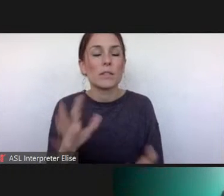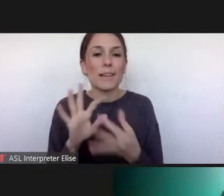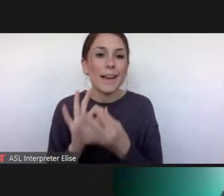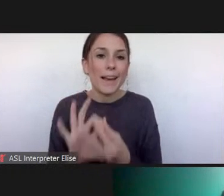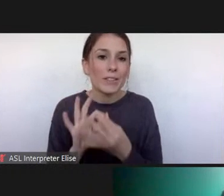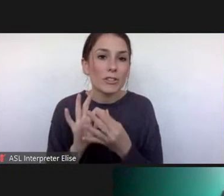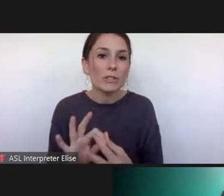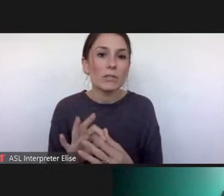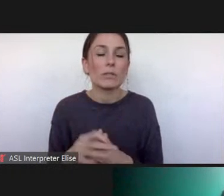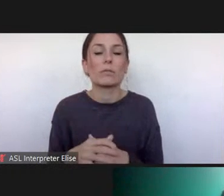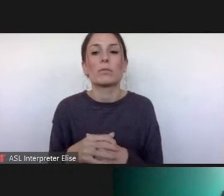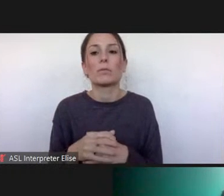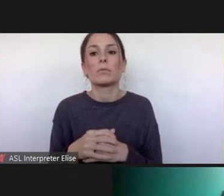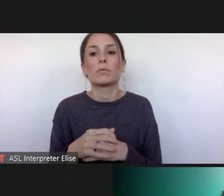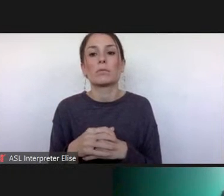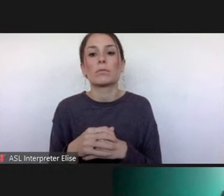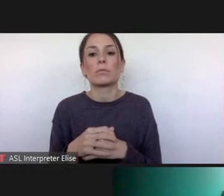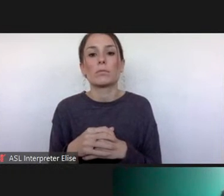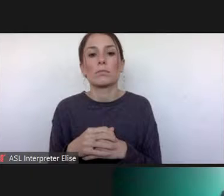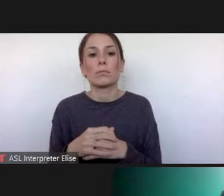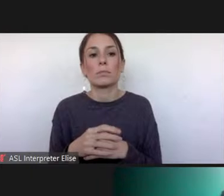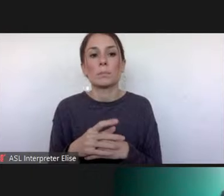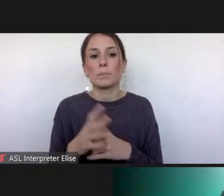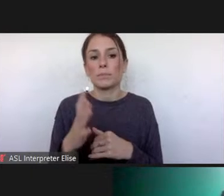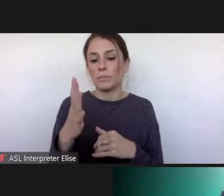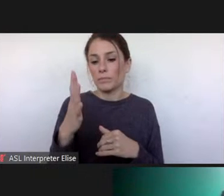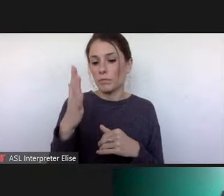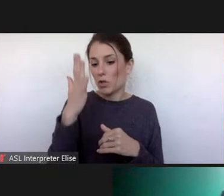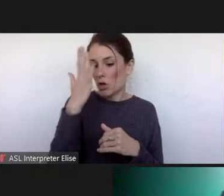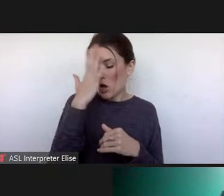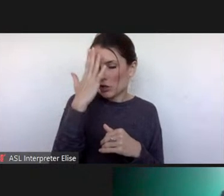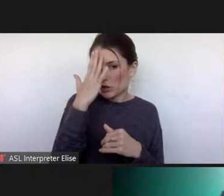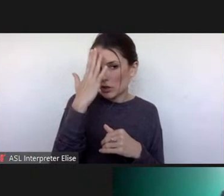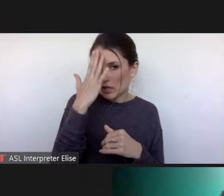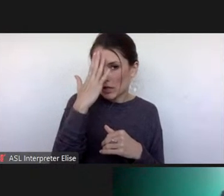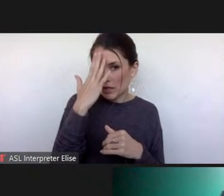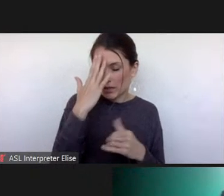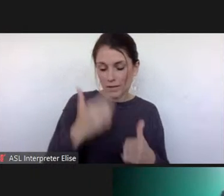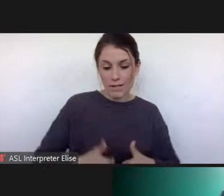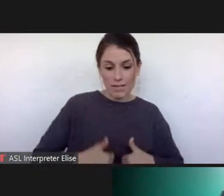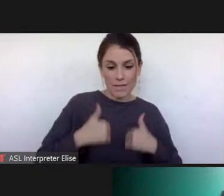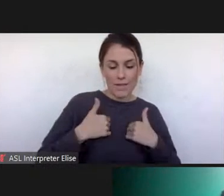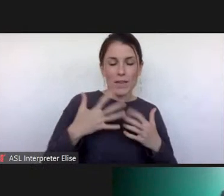connections, living knowledges and abuelita wisdoms,